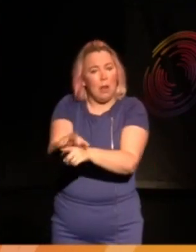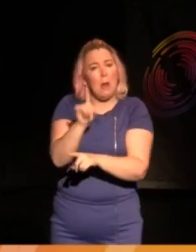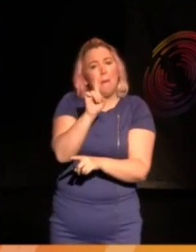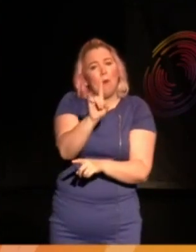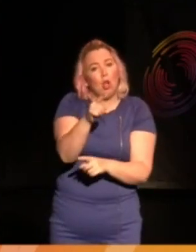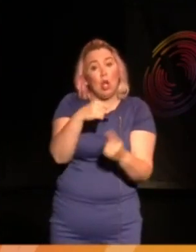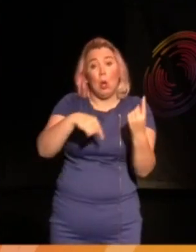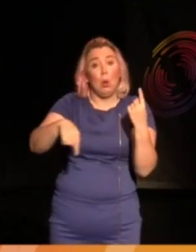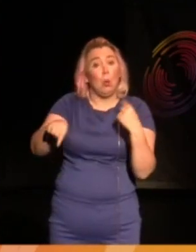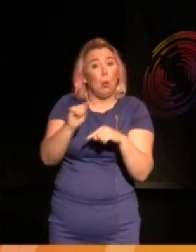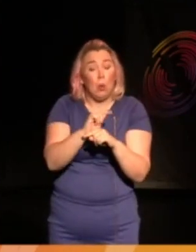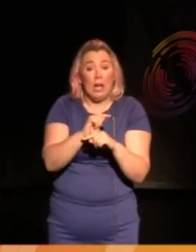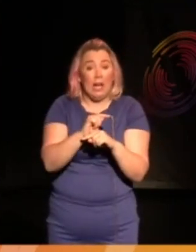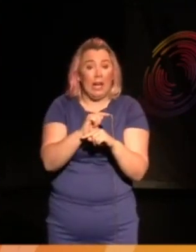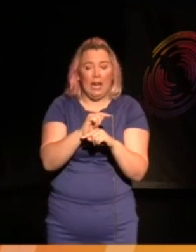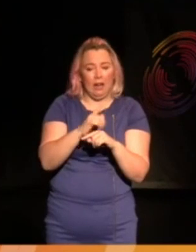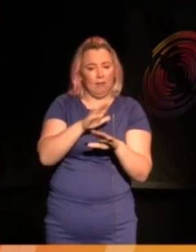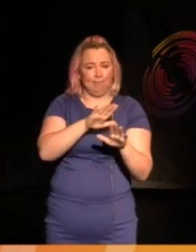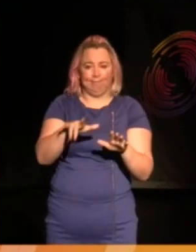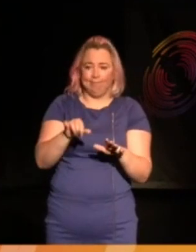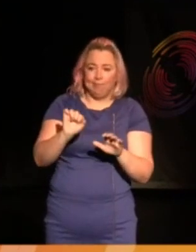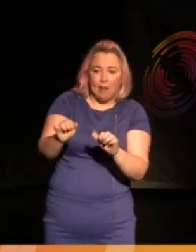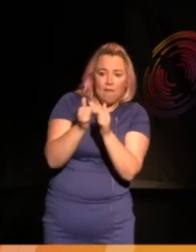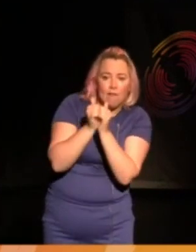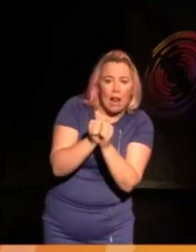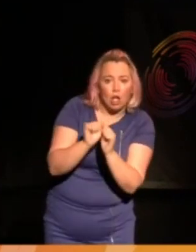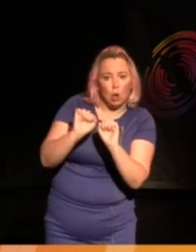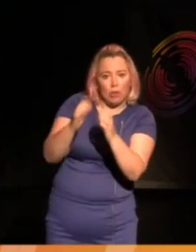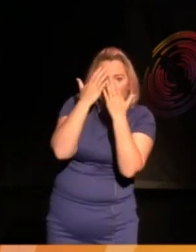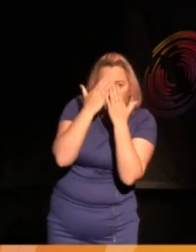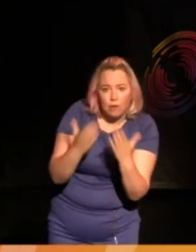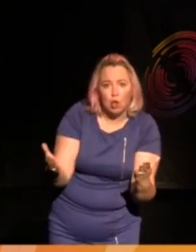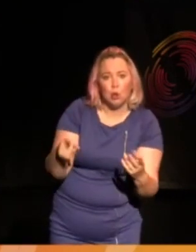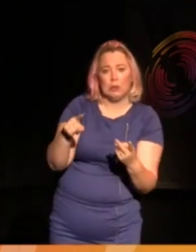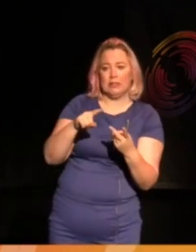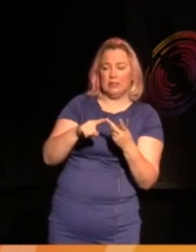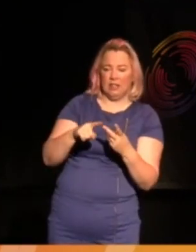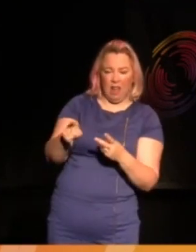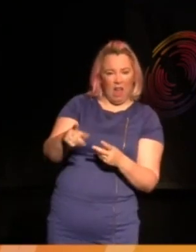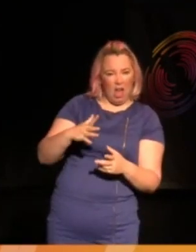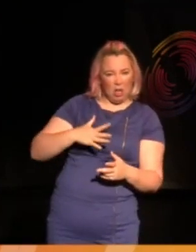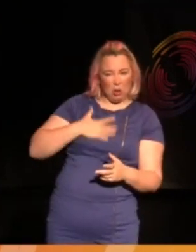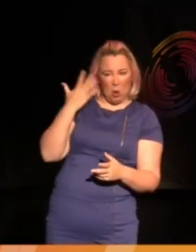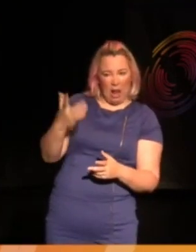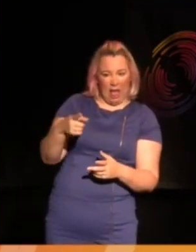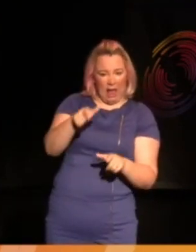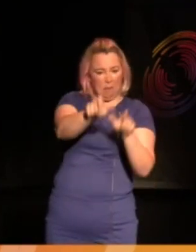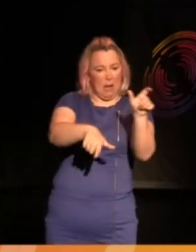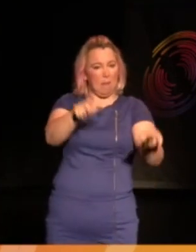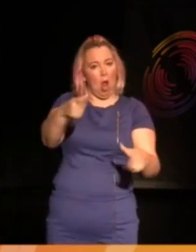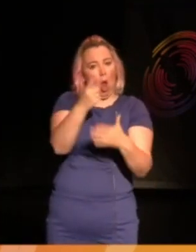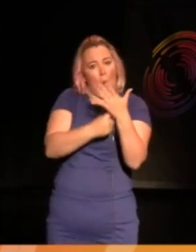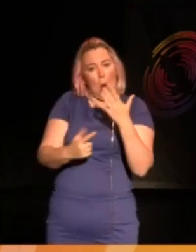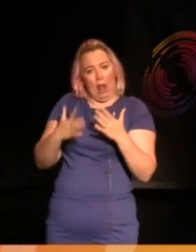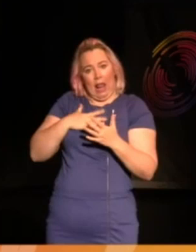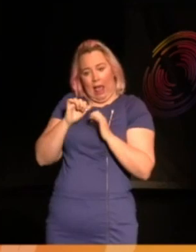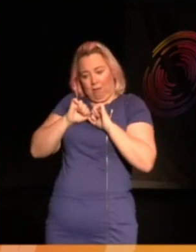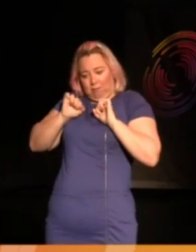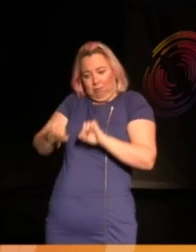we don't have to let people count, and we don't even have to like humans that much, except for our friends group. So